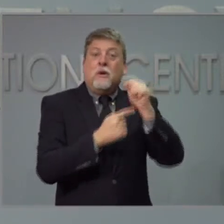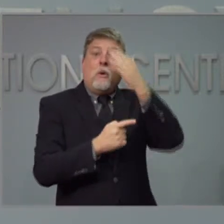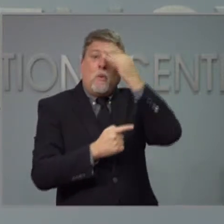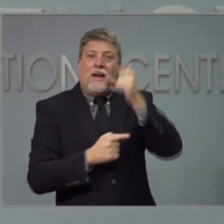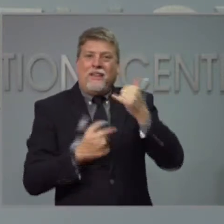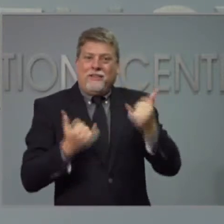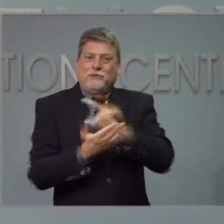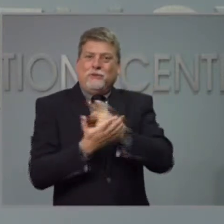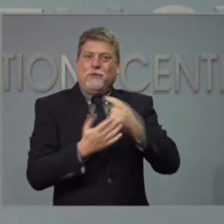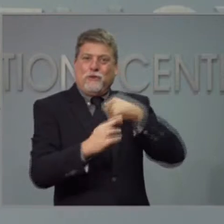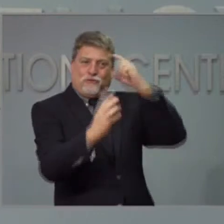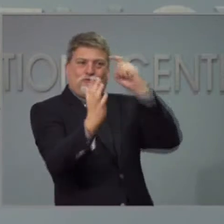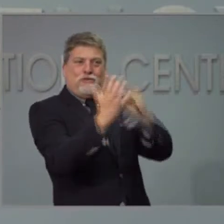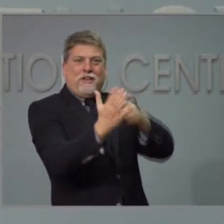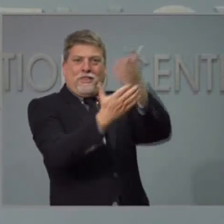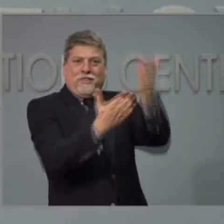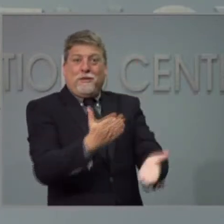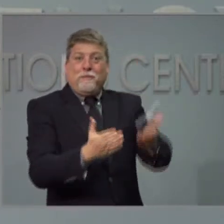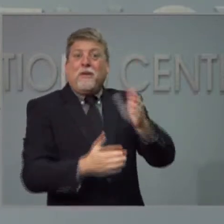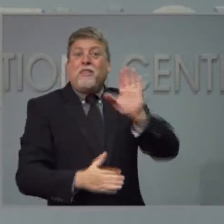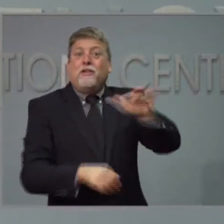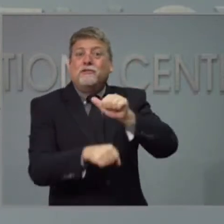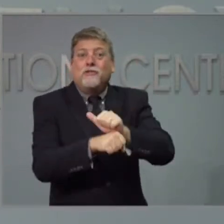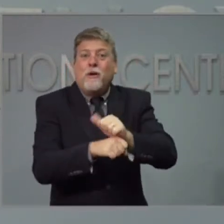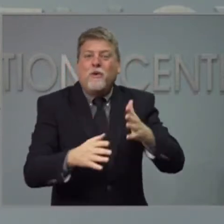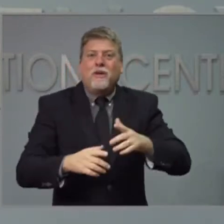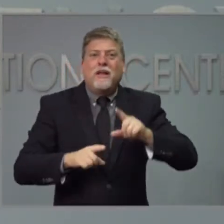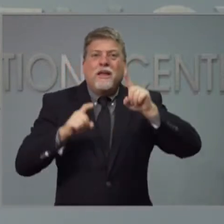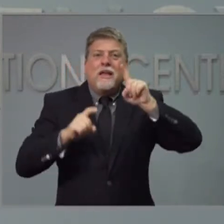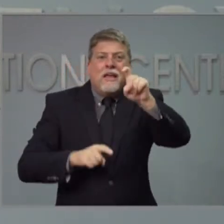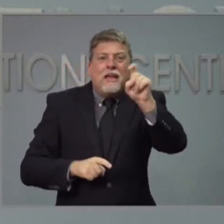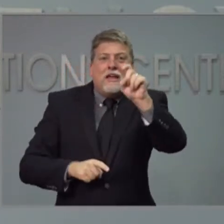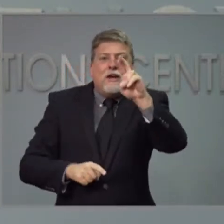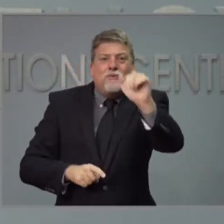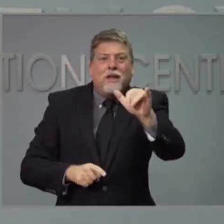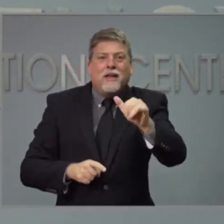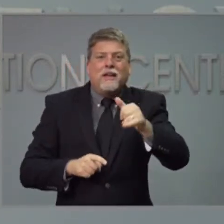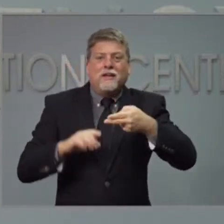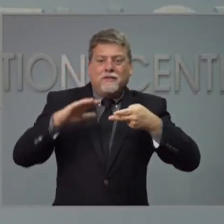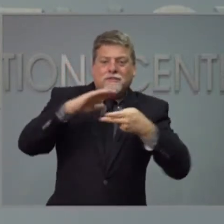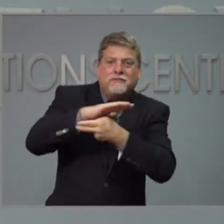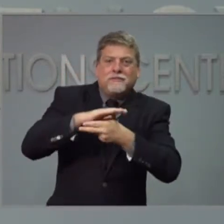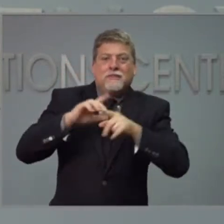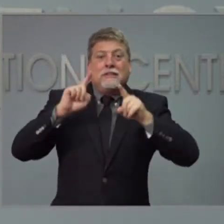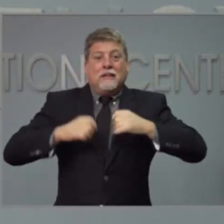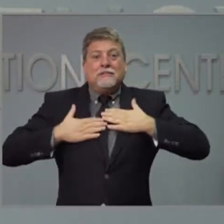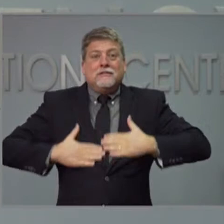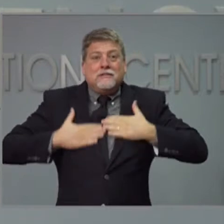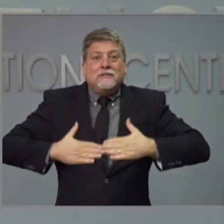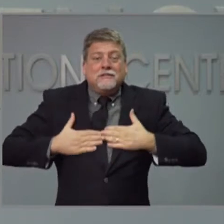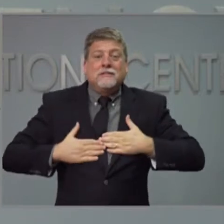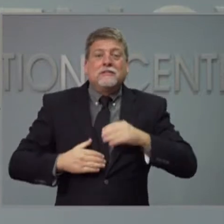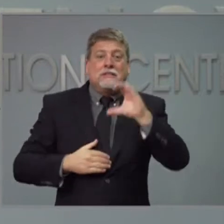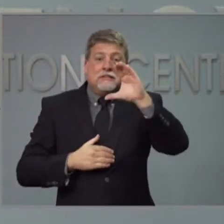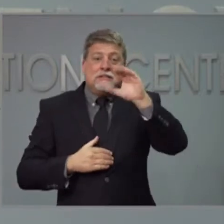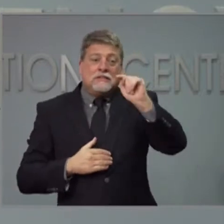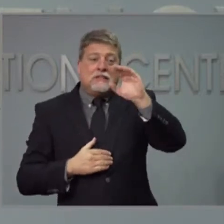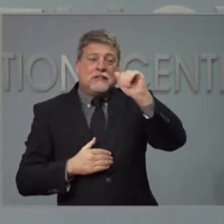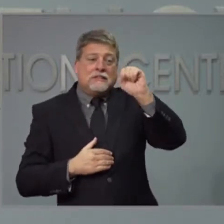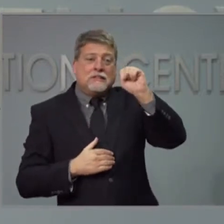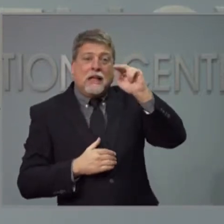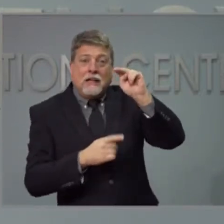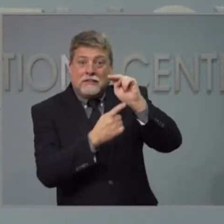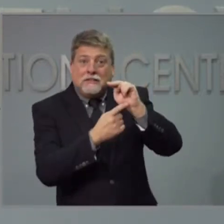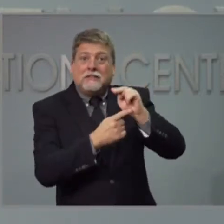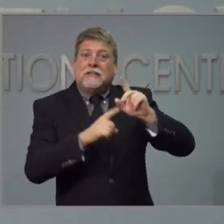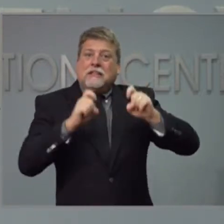are the ones who perform those chest x-rays or the CAT scans that help diagnose patients with lung conditions related to